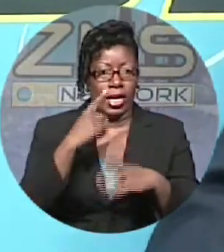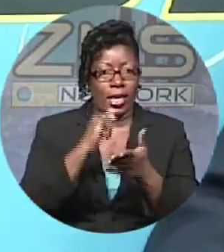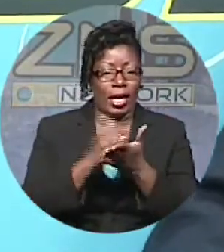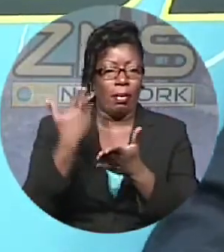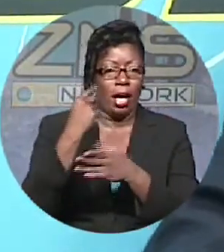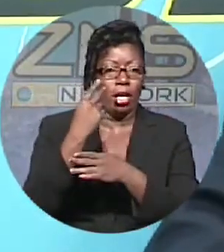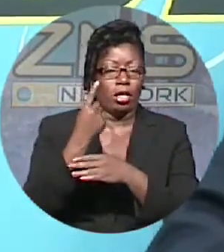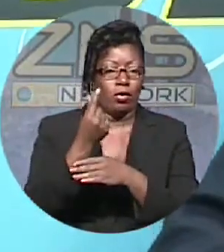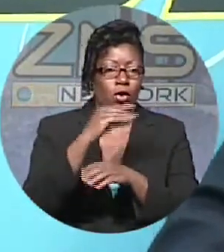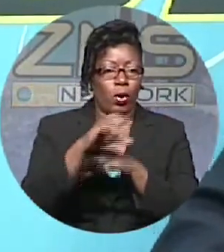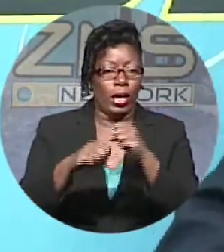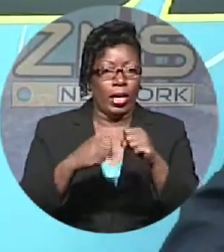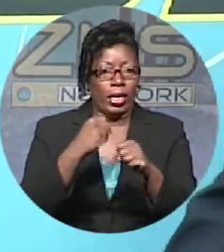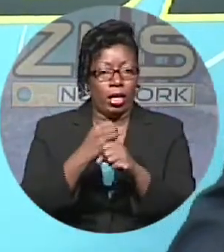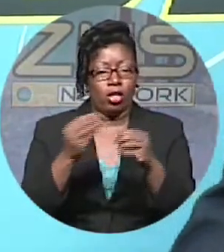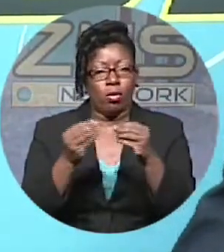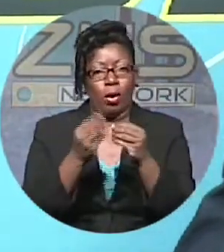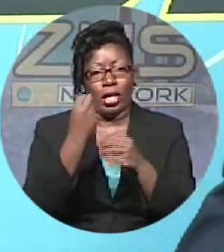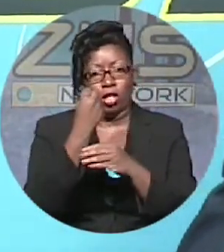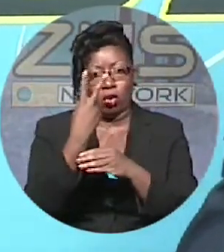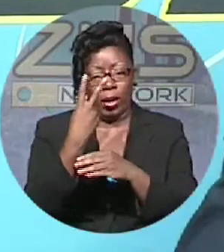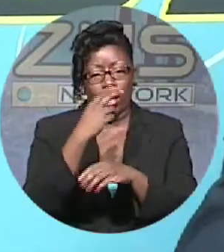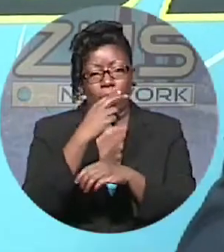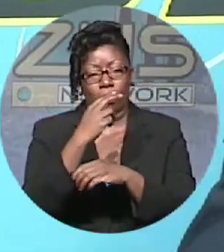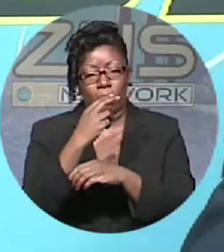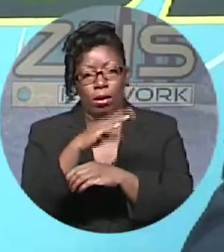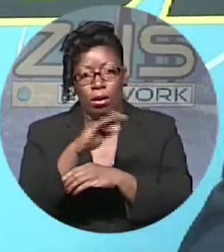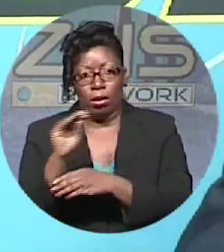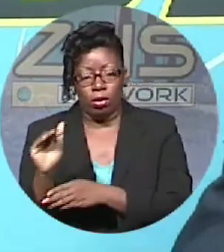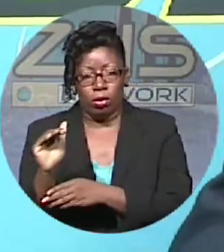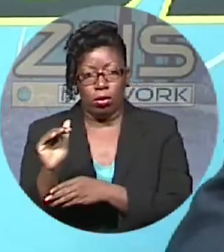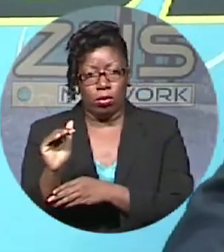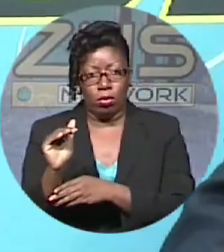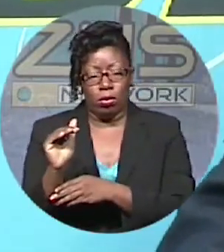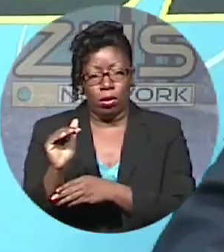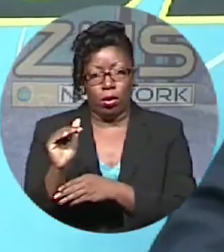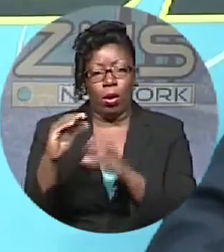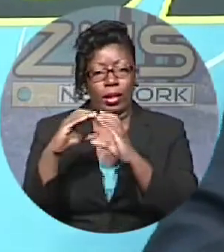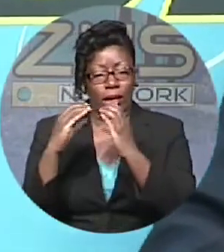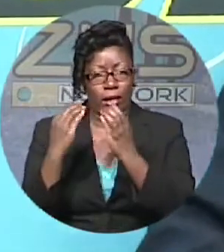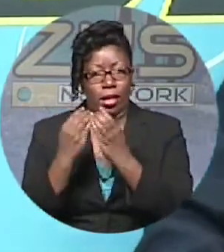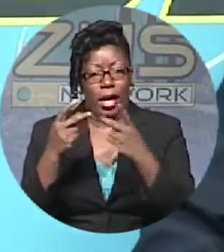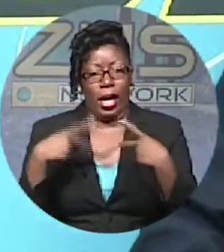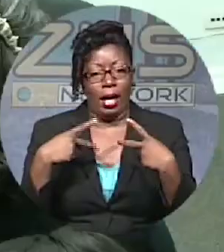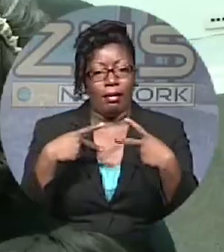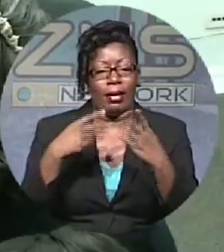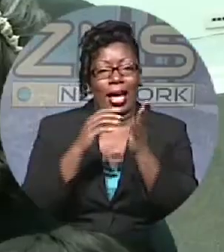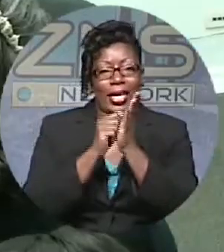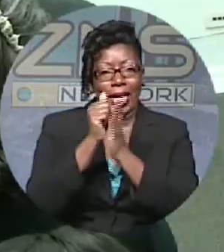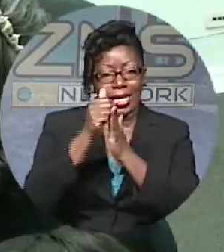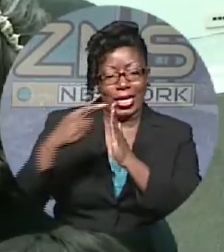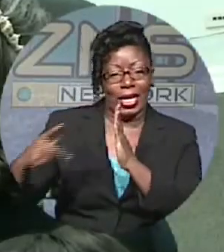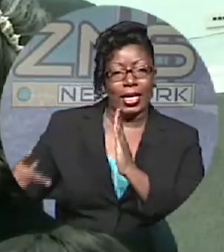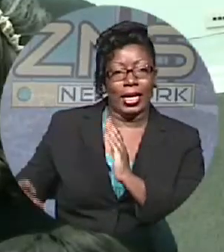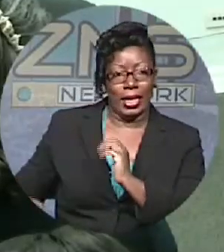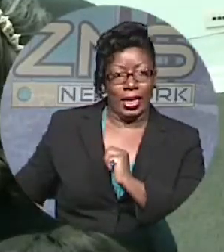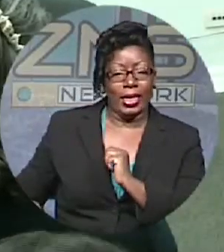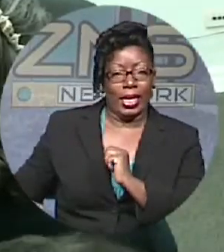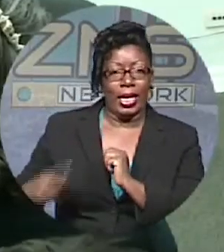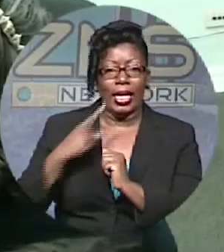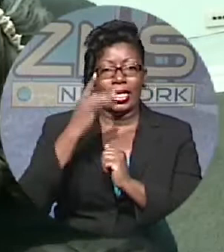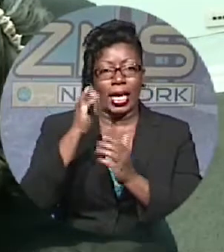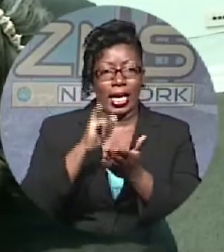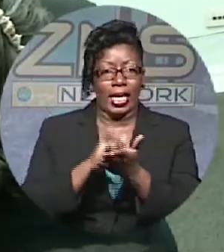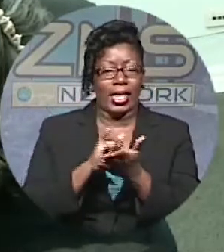years, there have been more than a dozen cases of a rare Wilms tumor, a cancer in the kidney. The rate in the past 2 years, he says, has